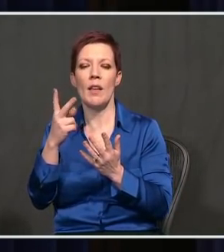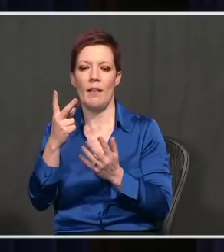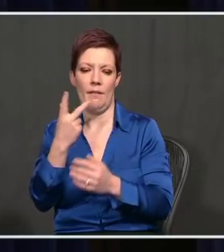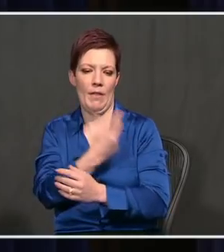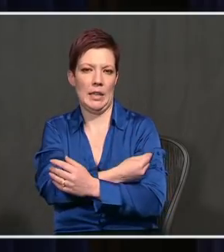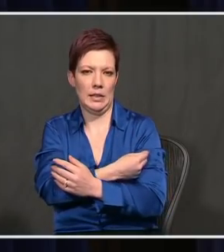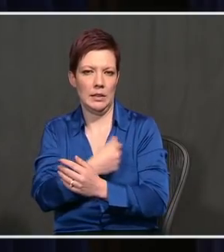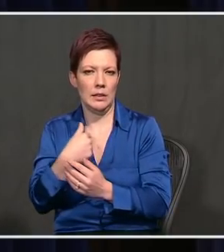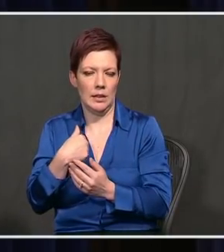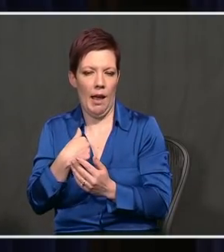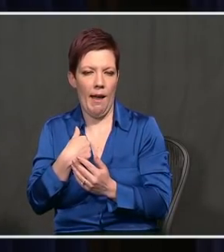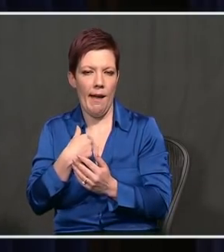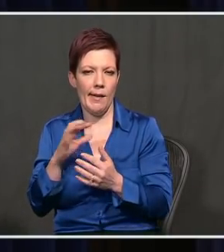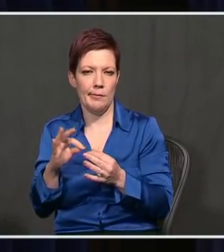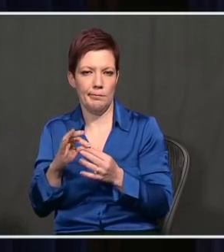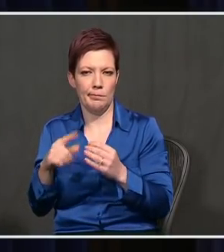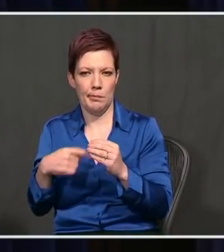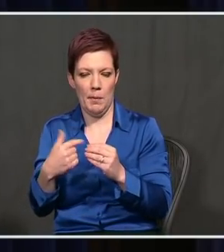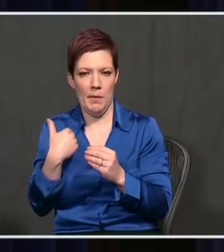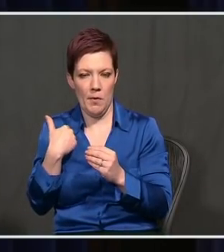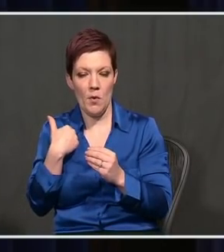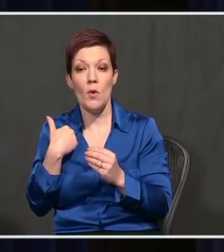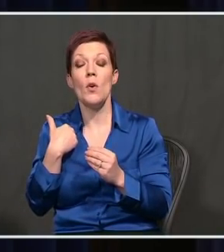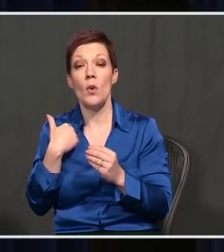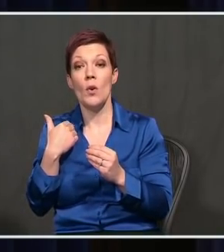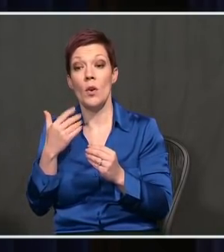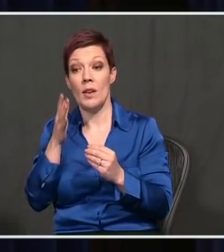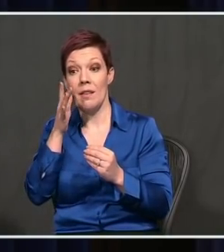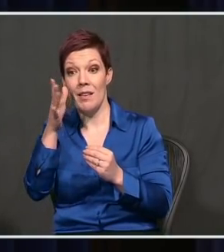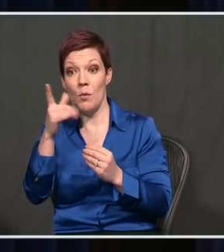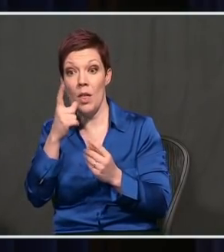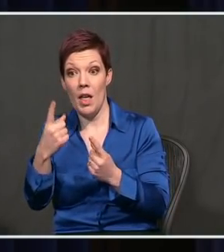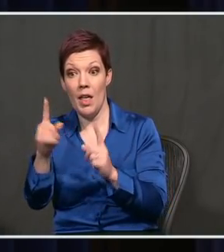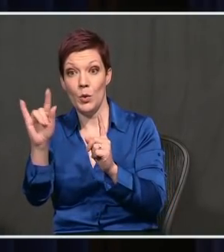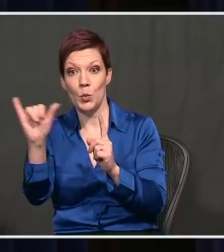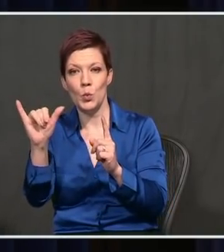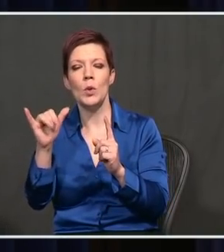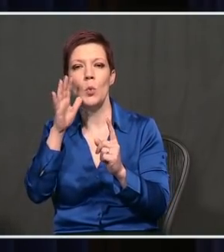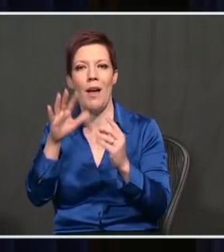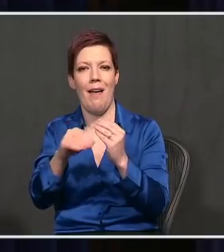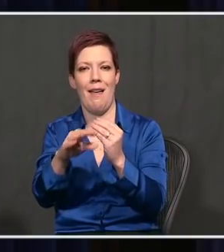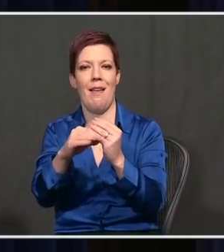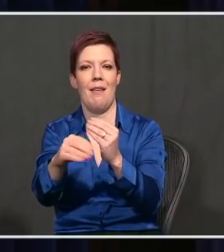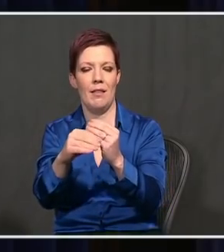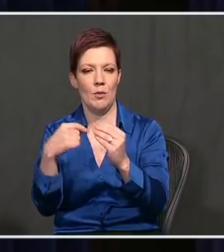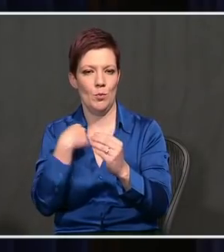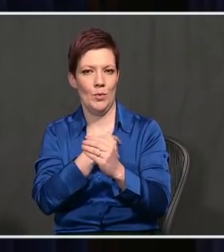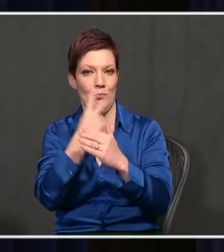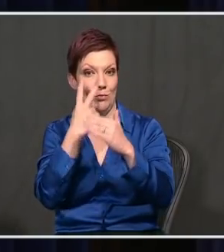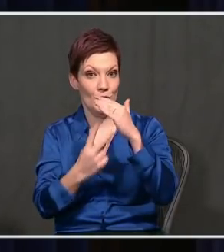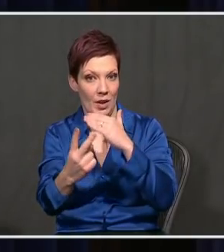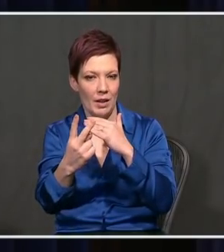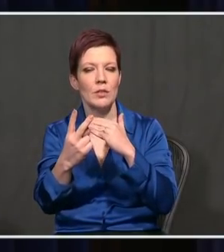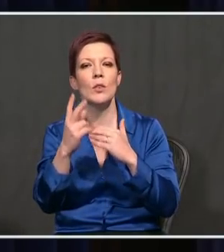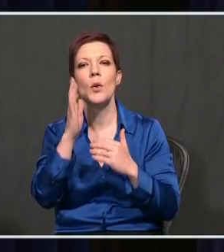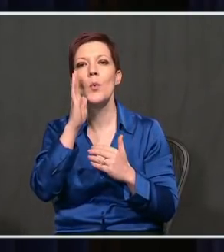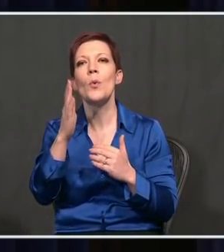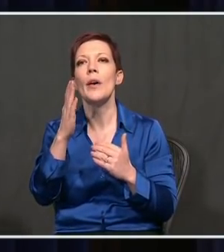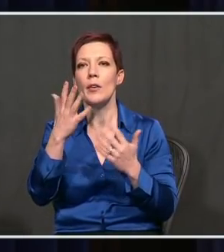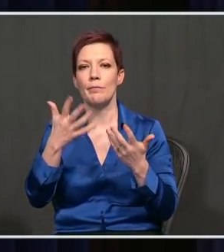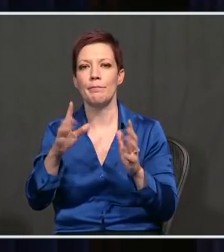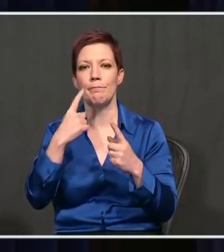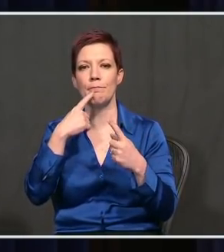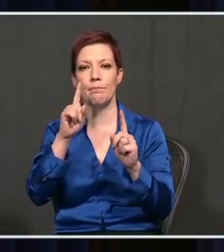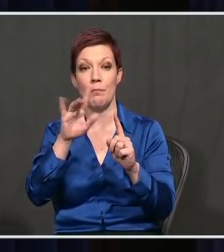to complete the immunization of the rest of our population, which we project could be done by the month of